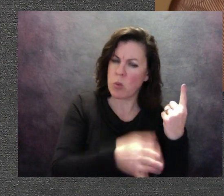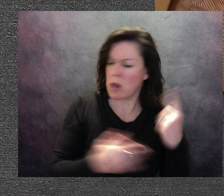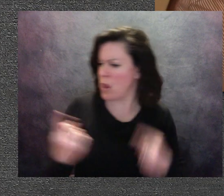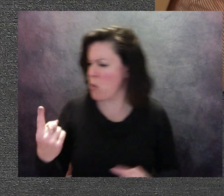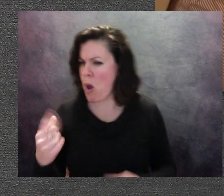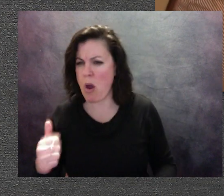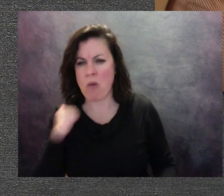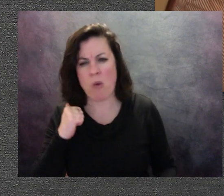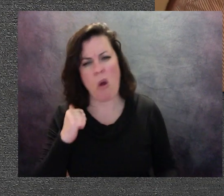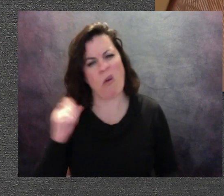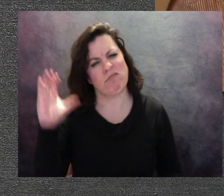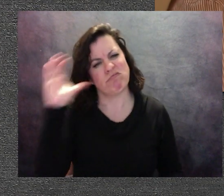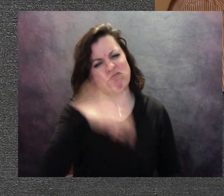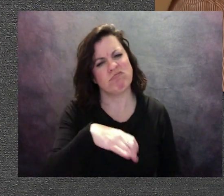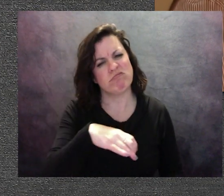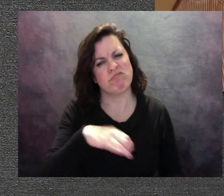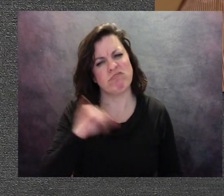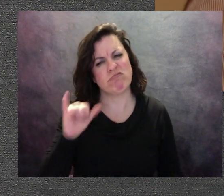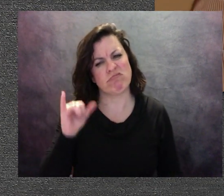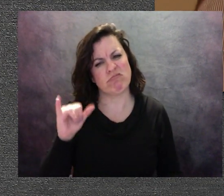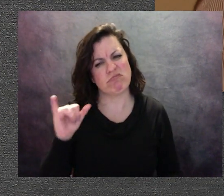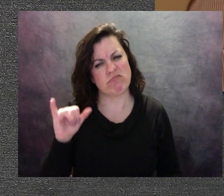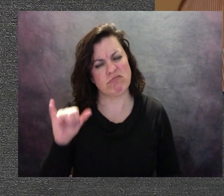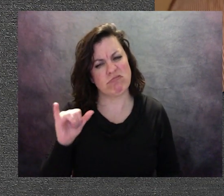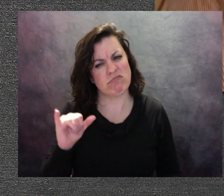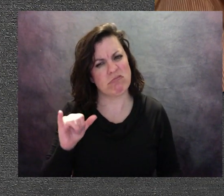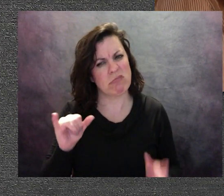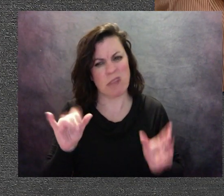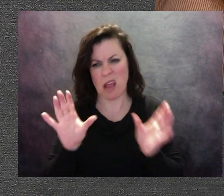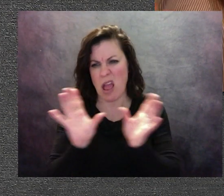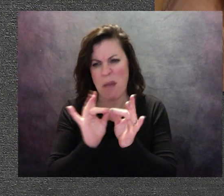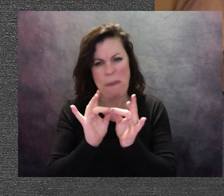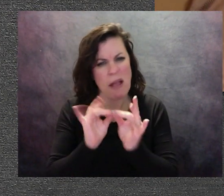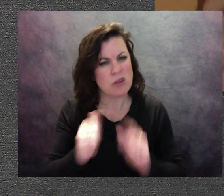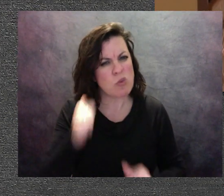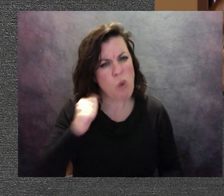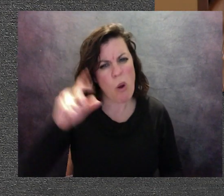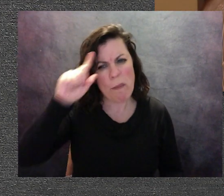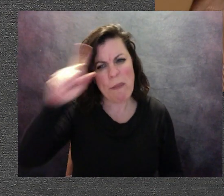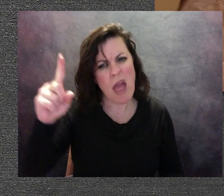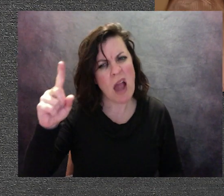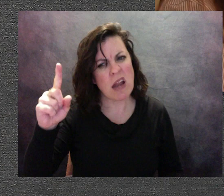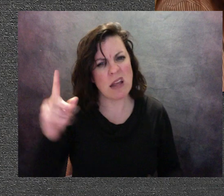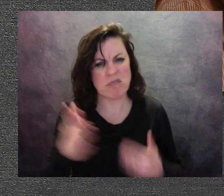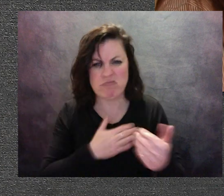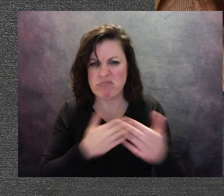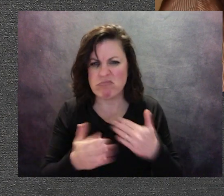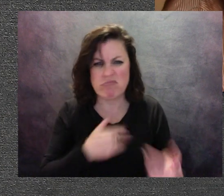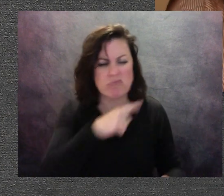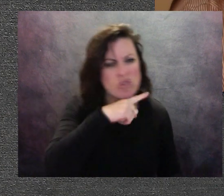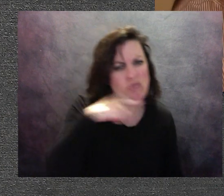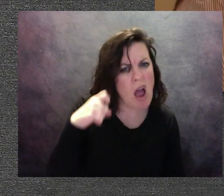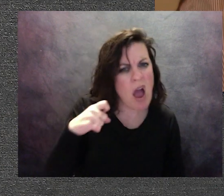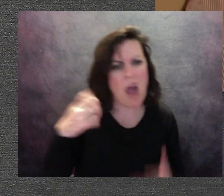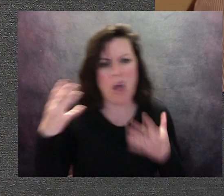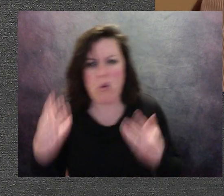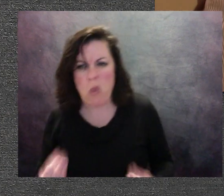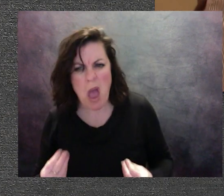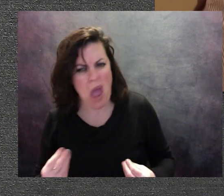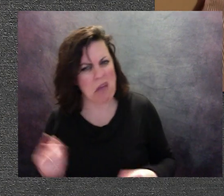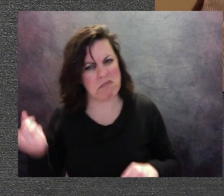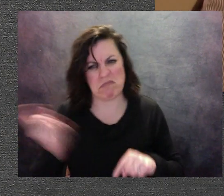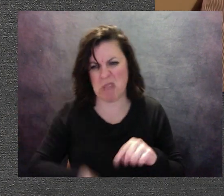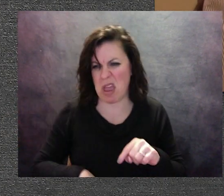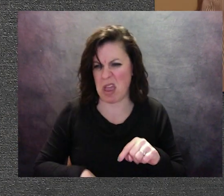hand. Magnets won't pick up pennies, dry or wet. But aren't pennies